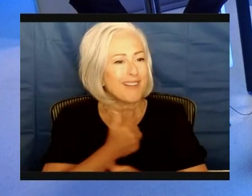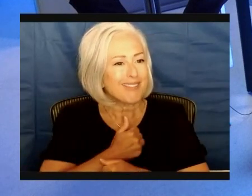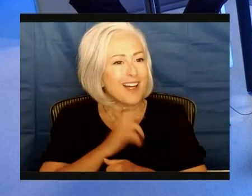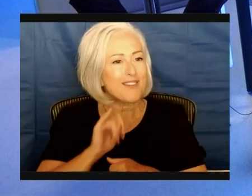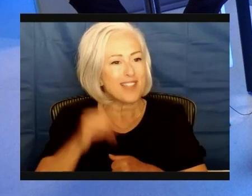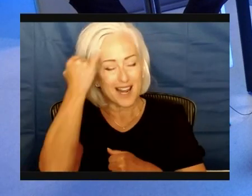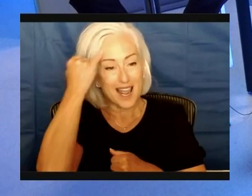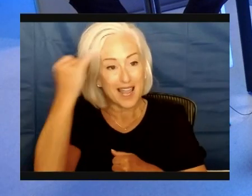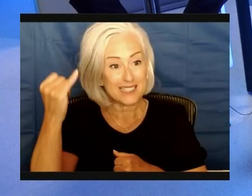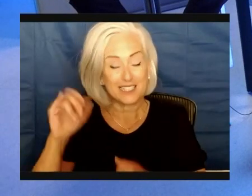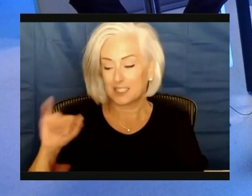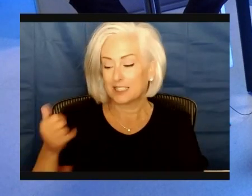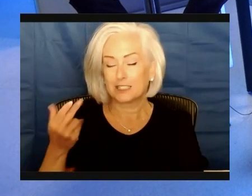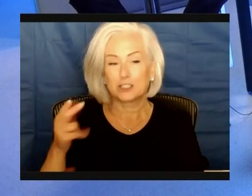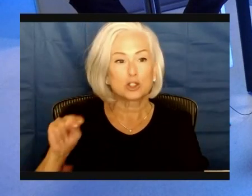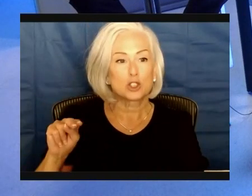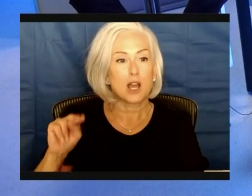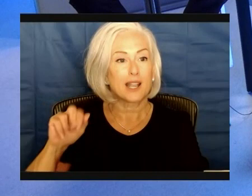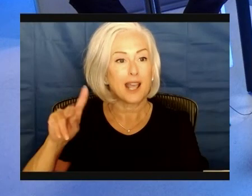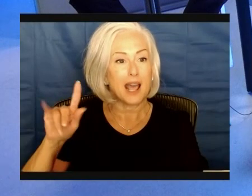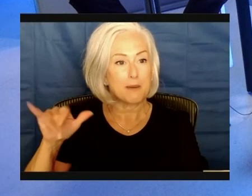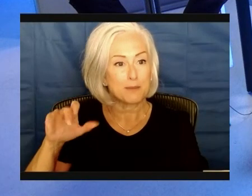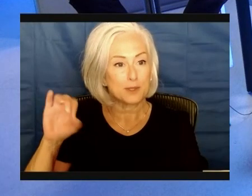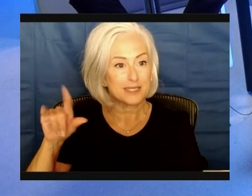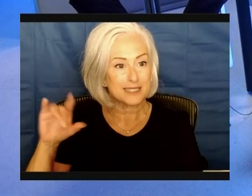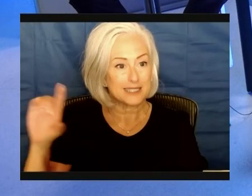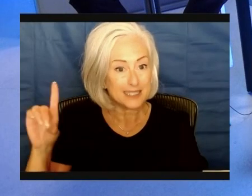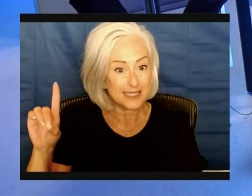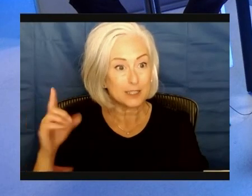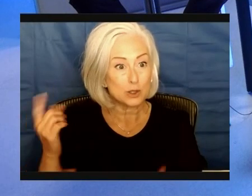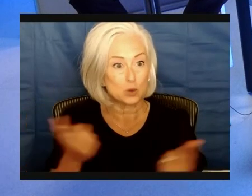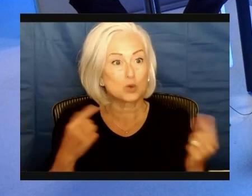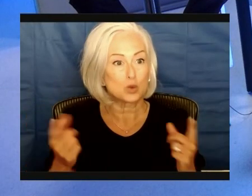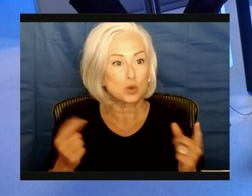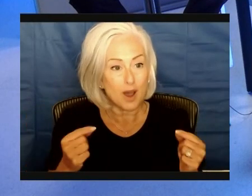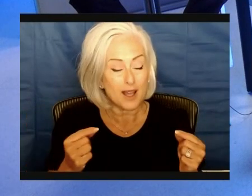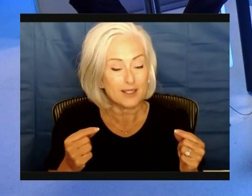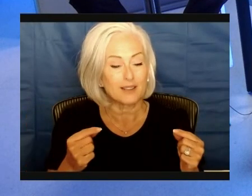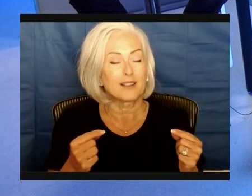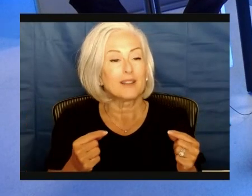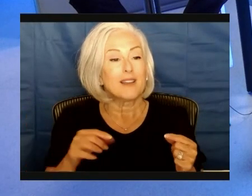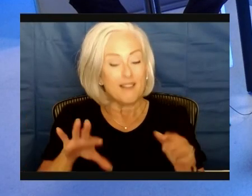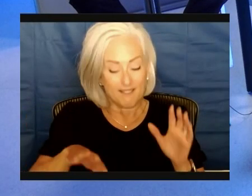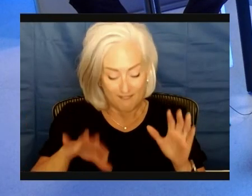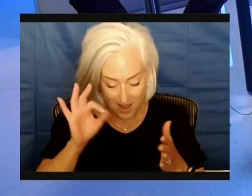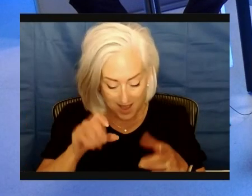spreading a few seeds, and those seeds grow, and they feed a village. So tell us a little bit more, guys.